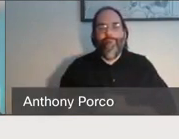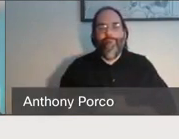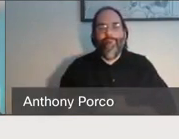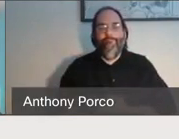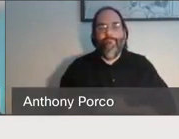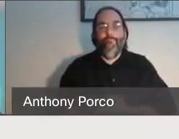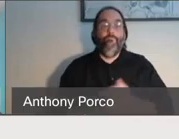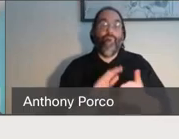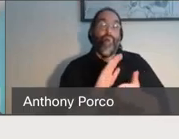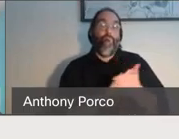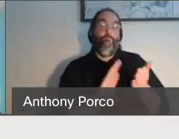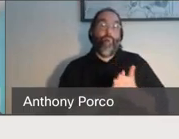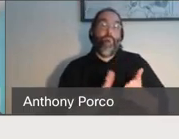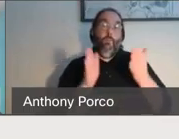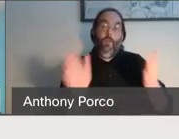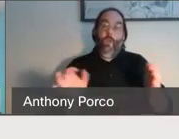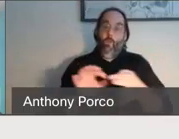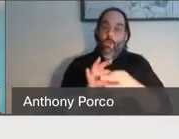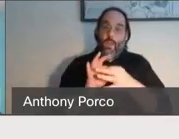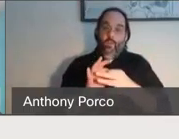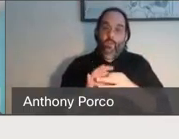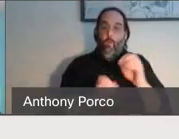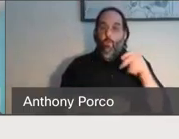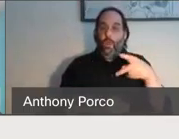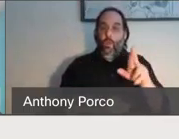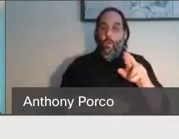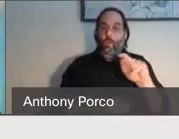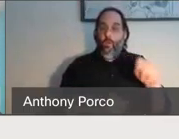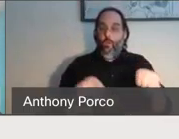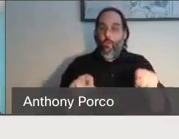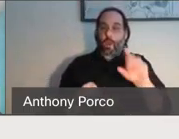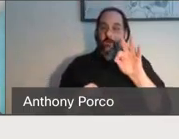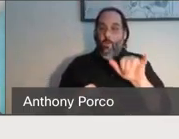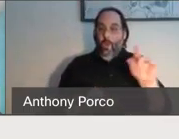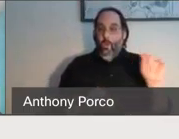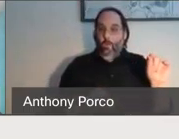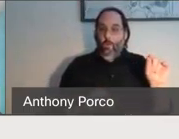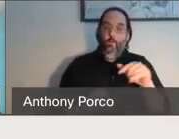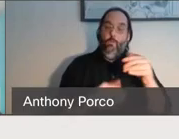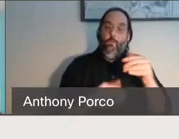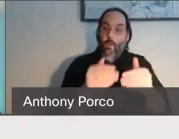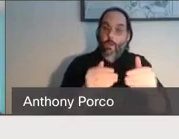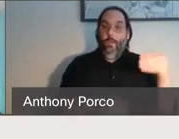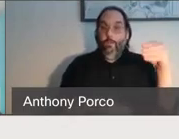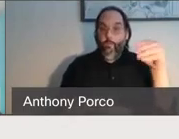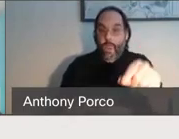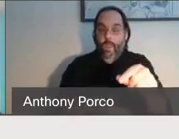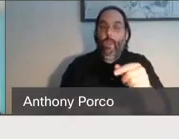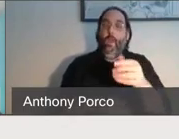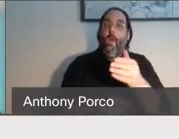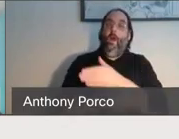The Operations Provider Relations Unit in FY20, we processed, paid, and